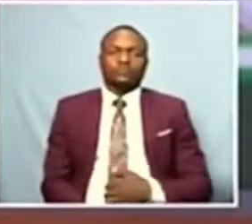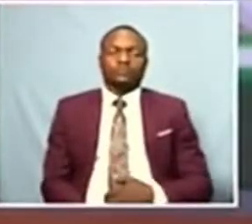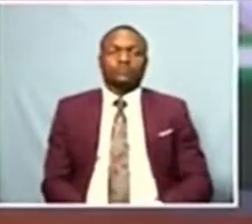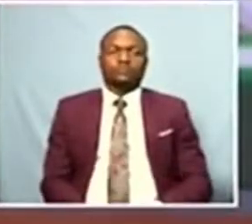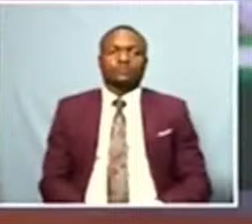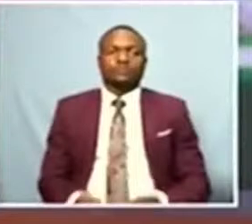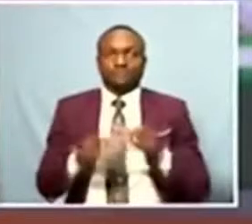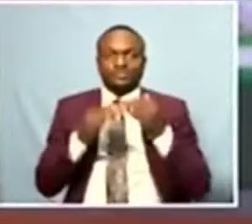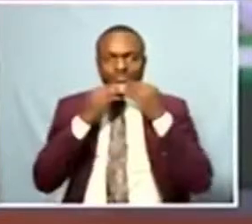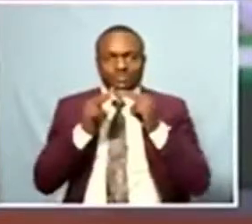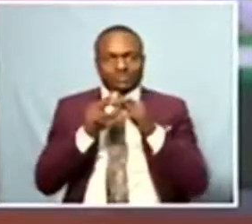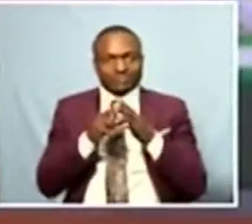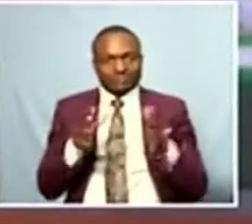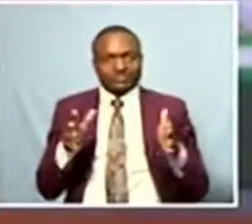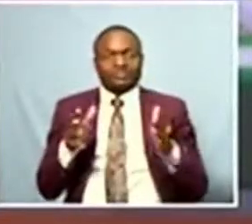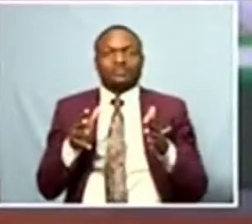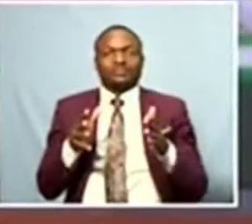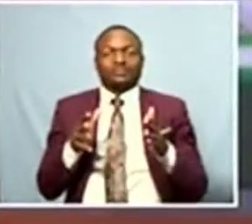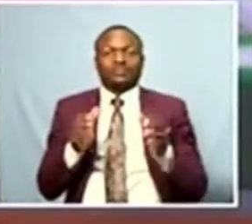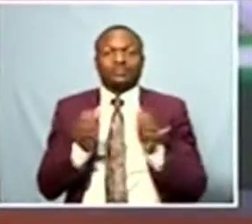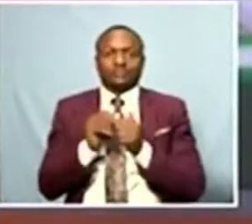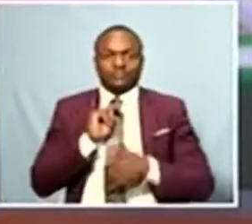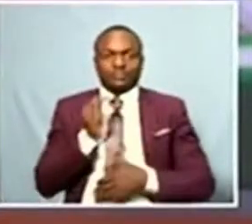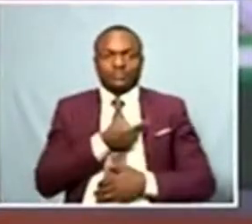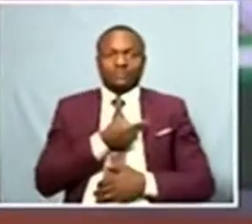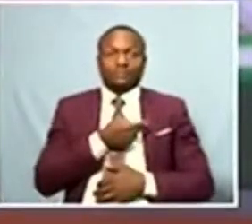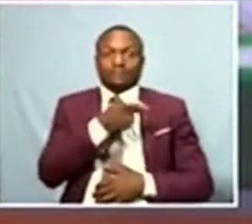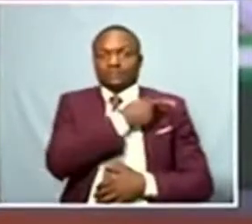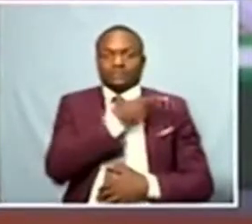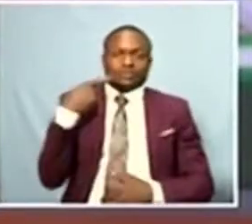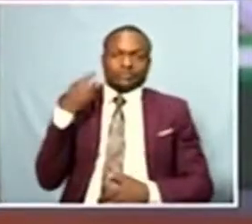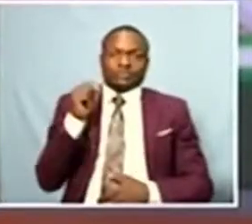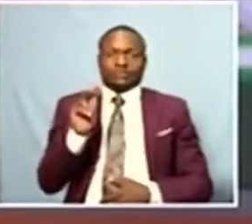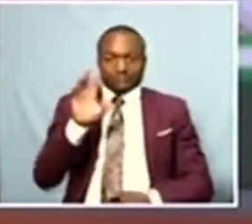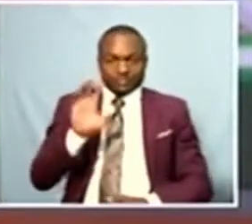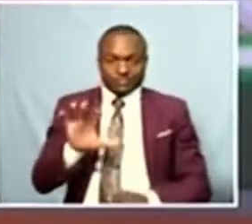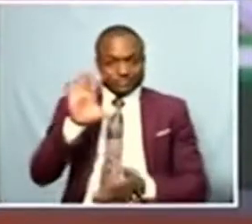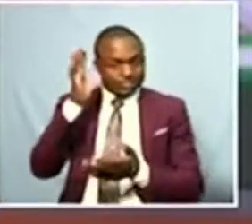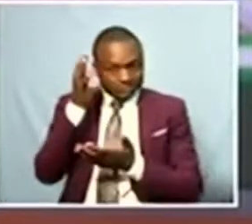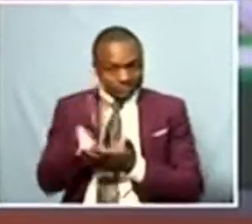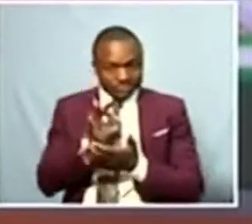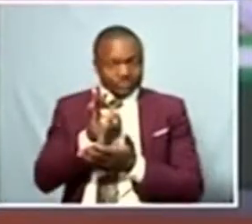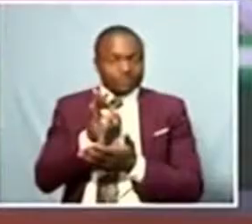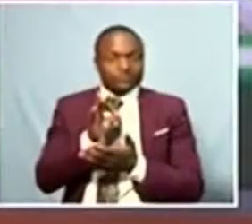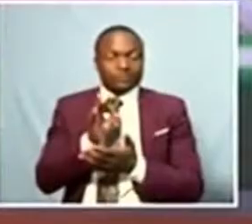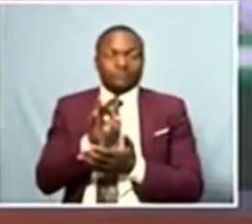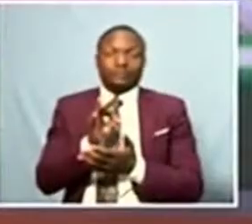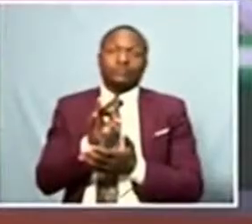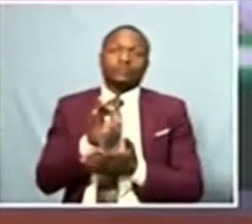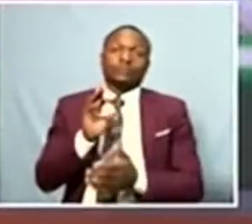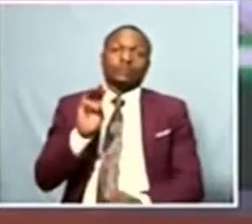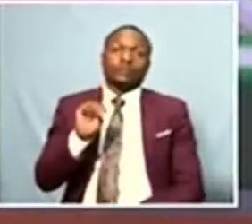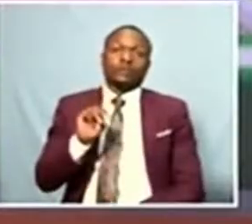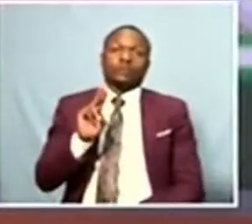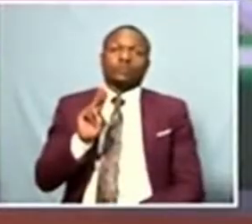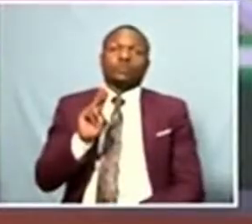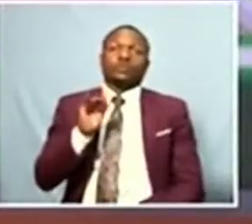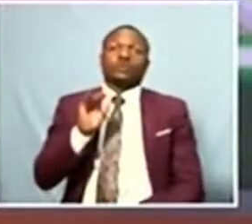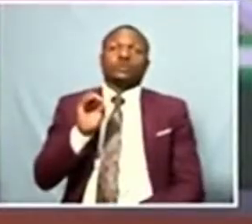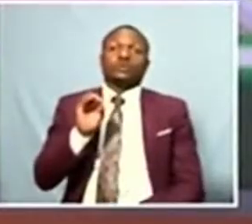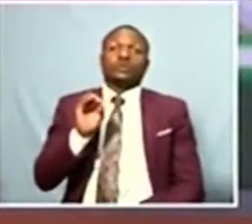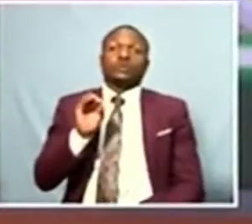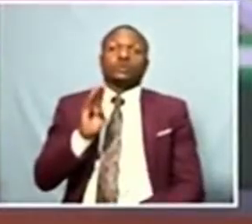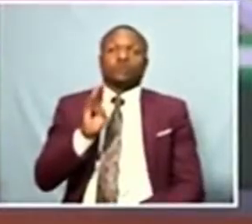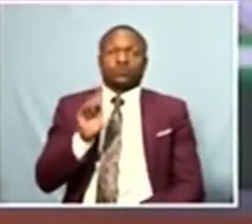Well, thank you very much for still being with us on Parliament Television. That was the Permanent Secretary, Ms. Margaret Miowa from the Ministry of